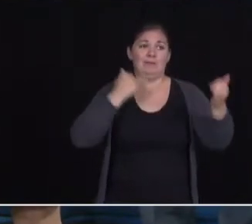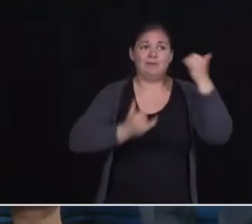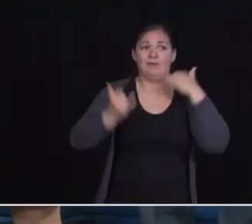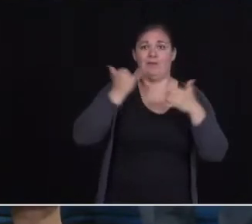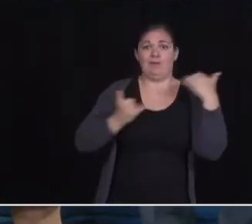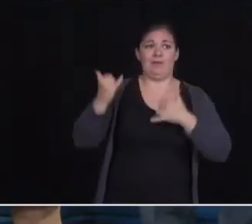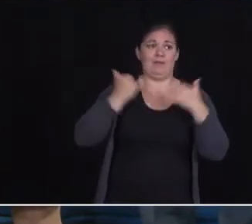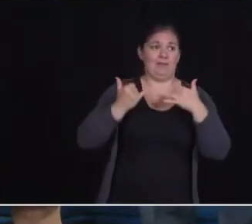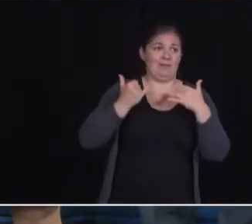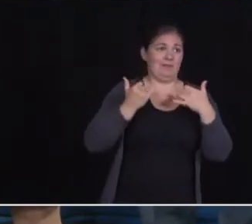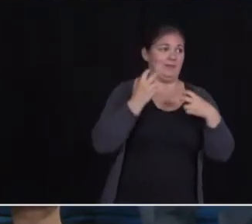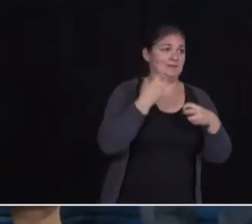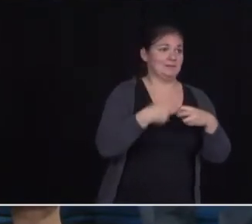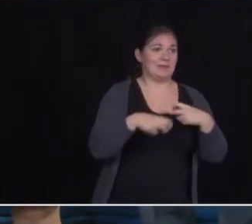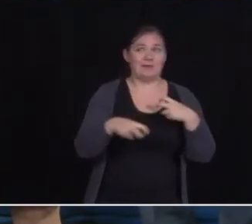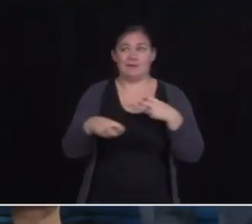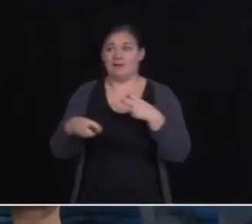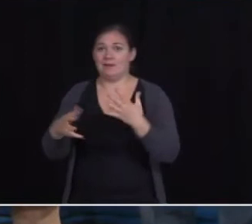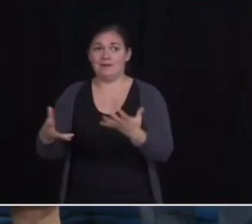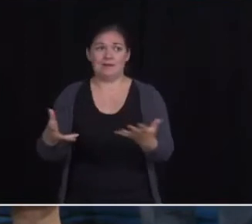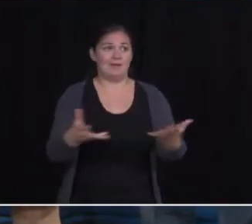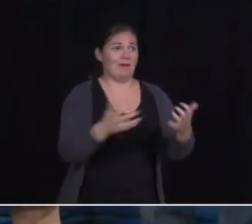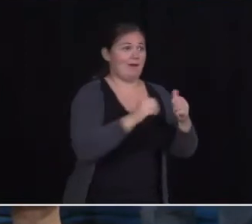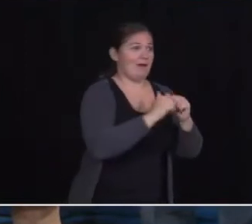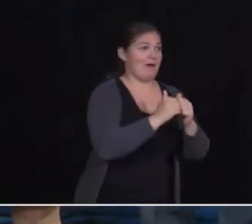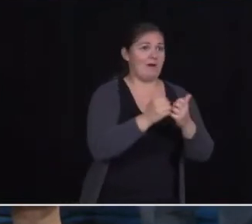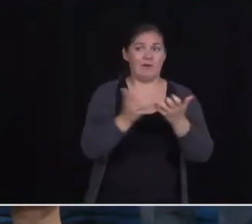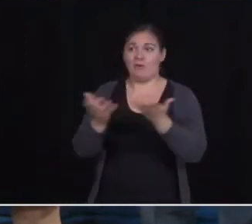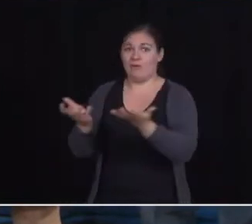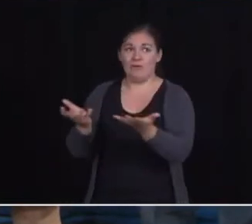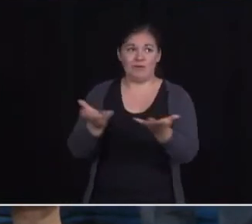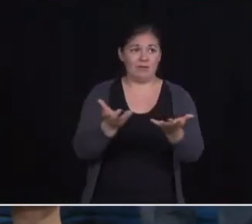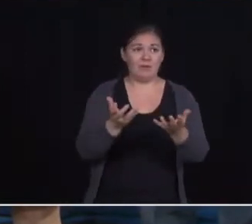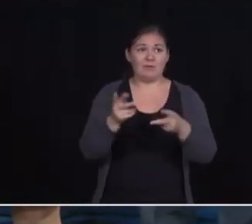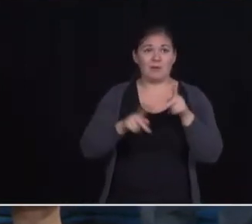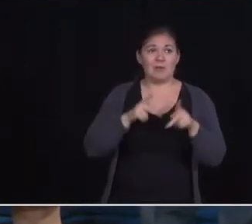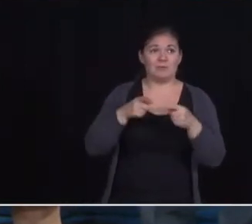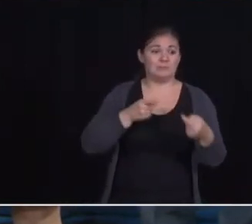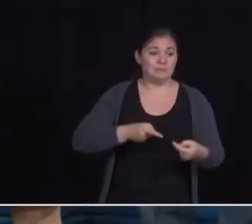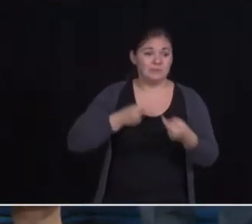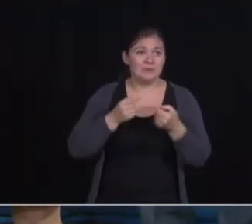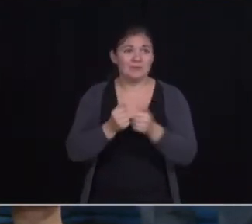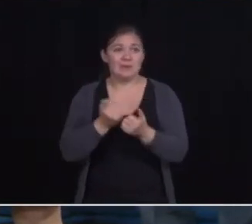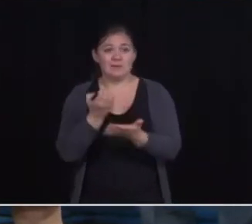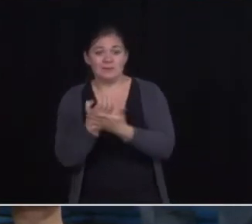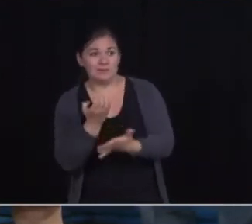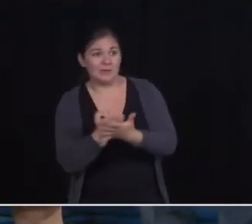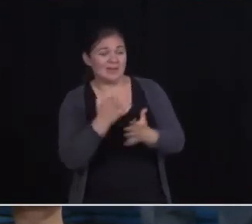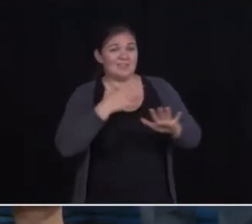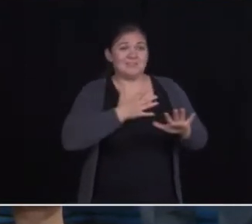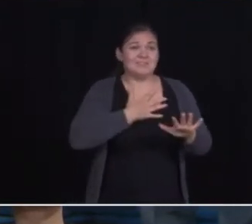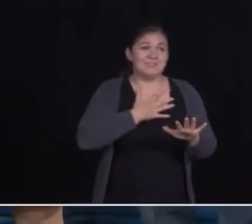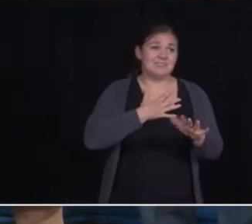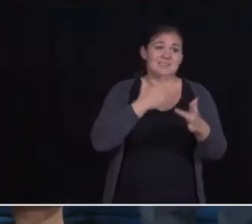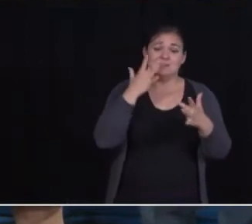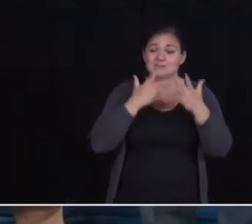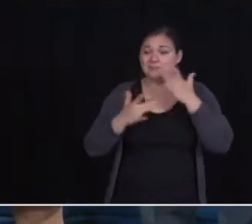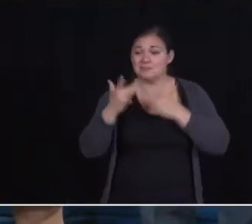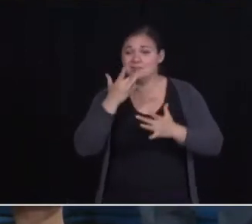very hard to talk to people when they're struggling and they're just barely getting by, and I have to do the